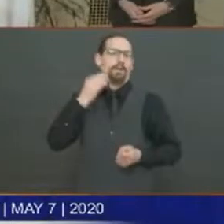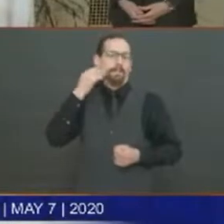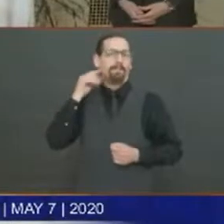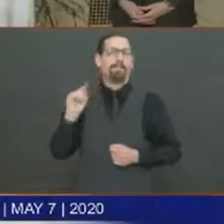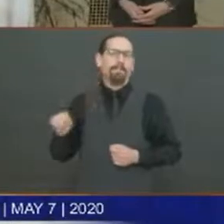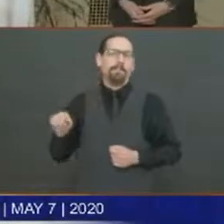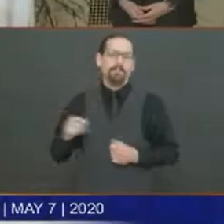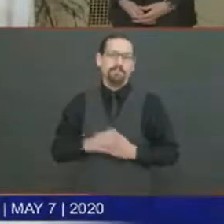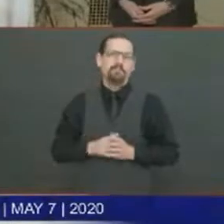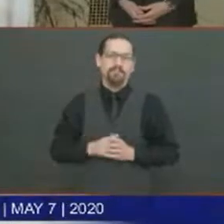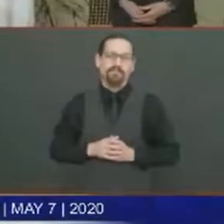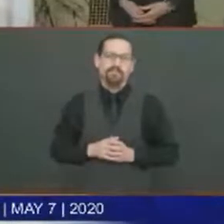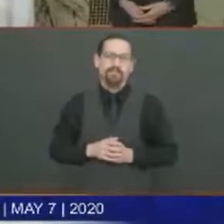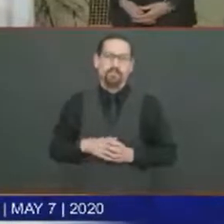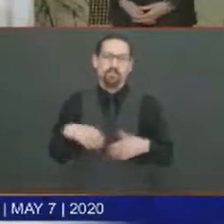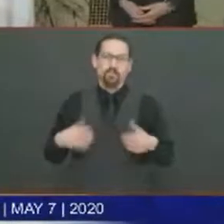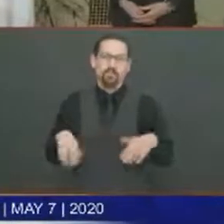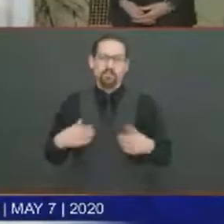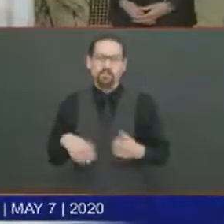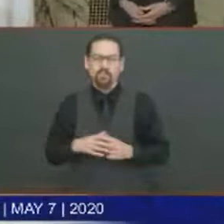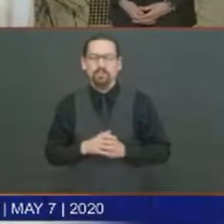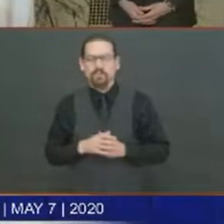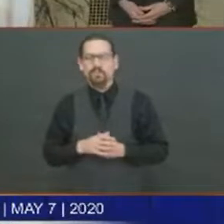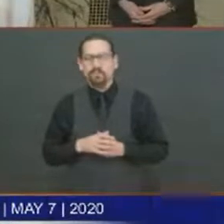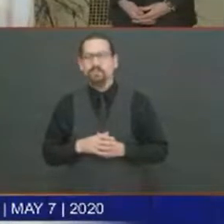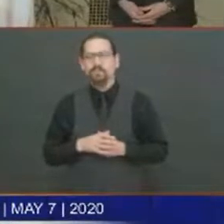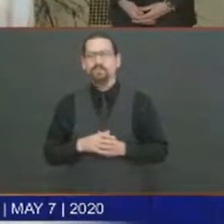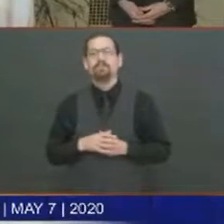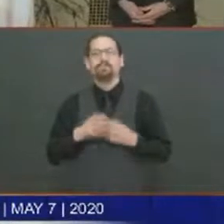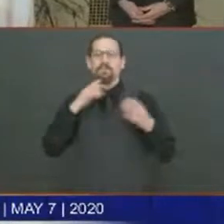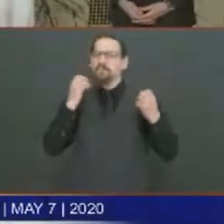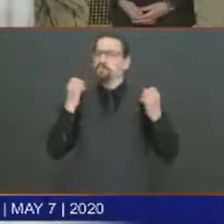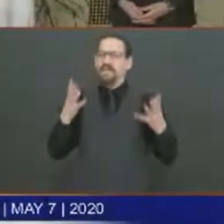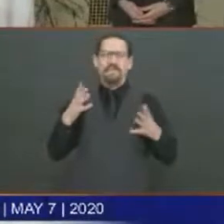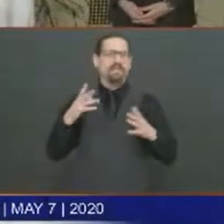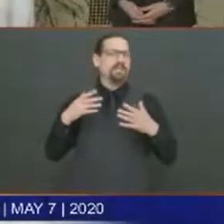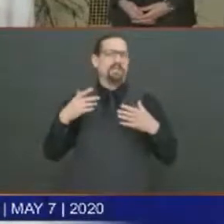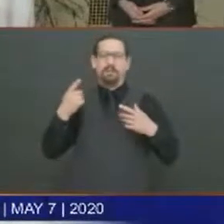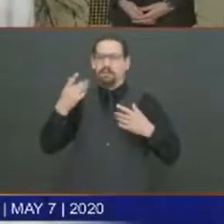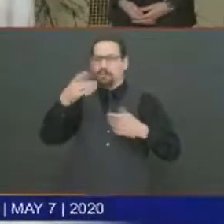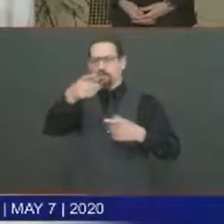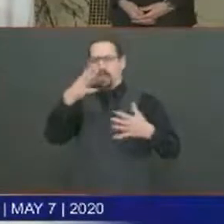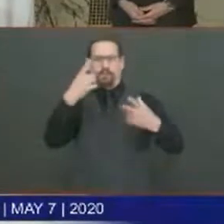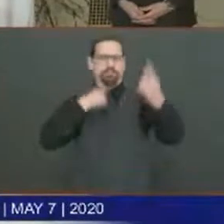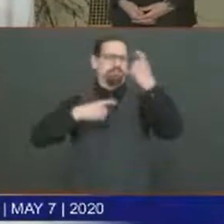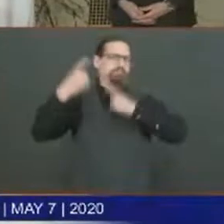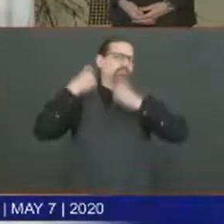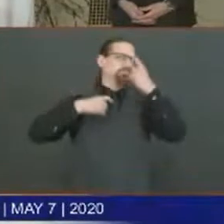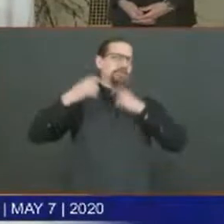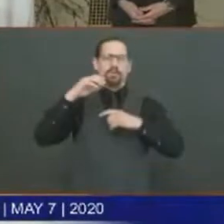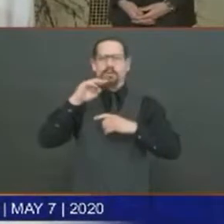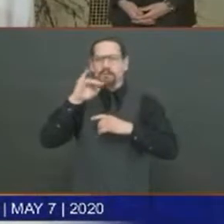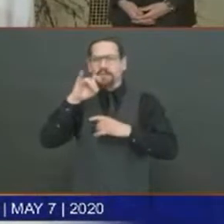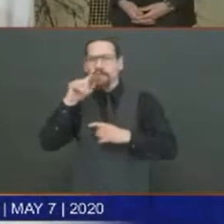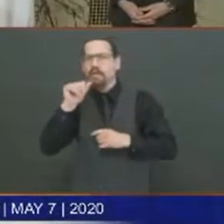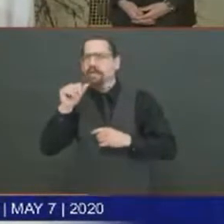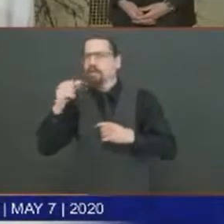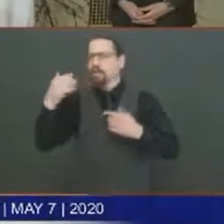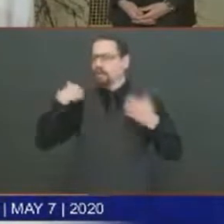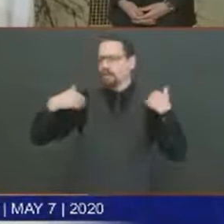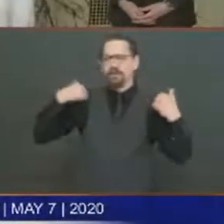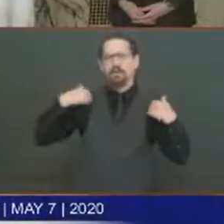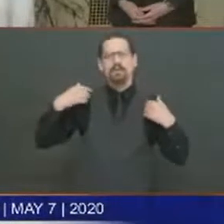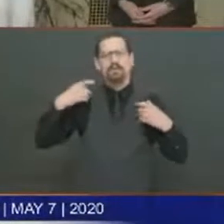facilities. A lot of people have asked us questions because they've compared that figure to